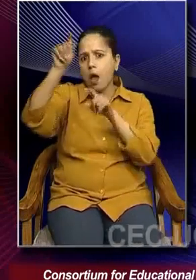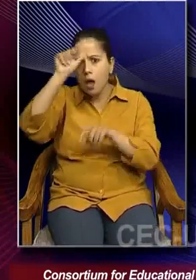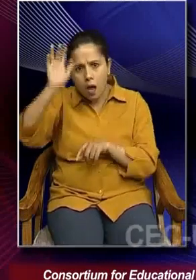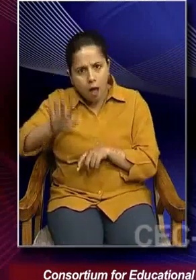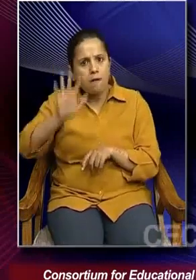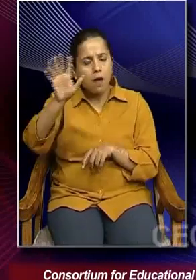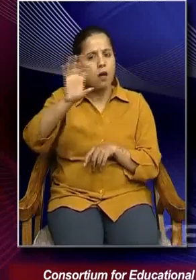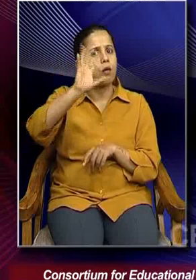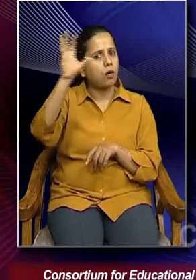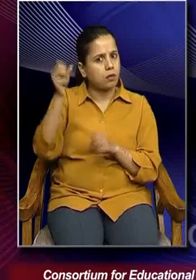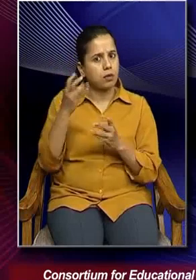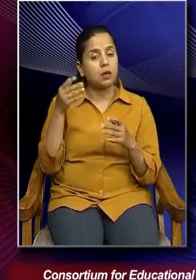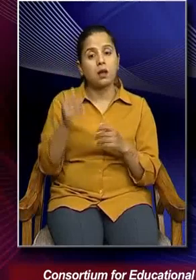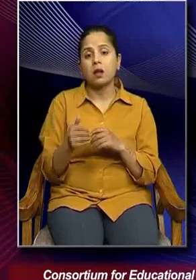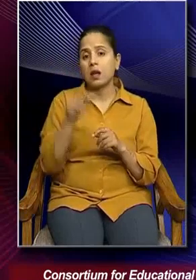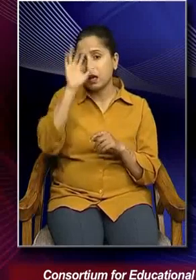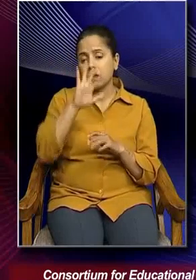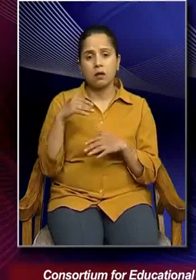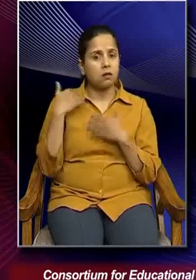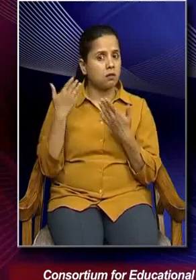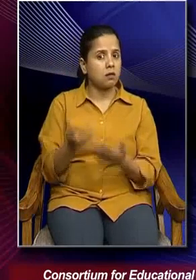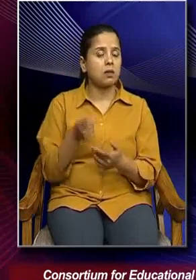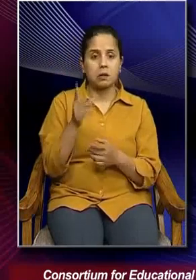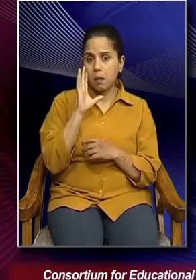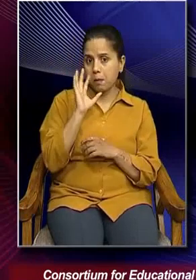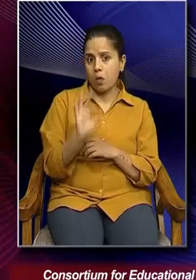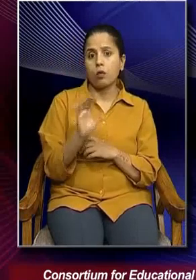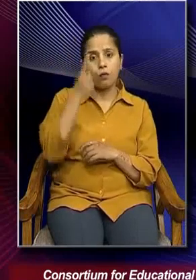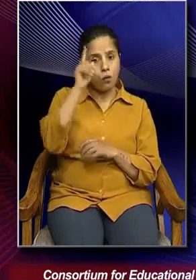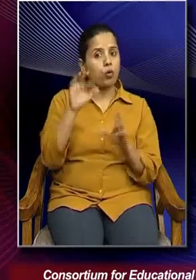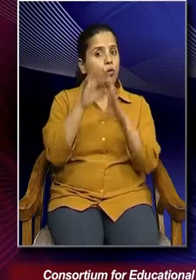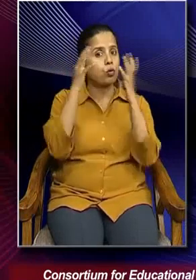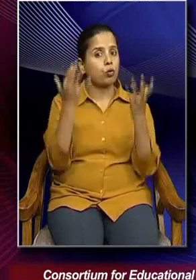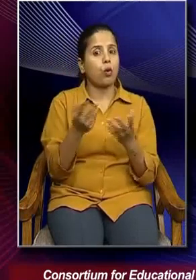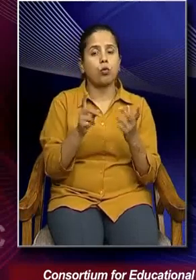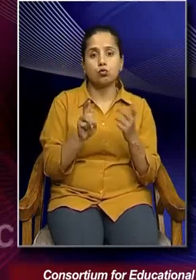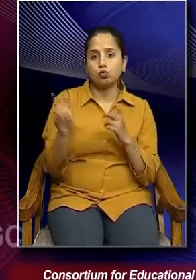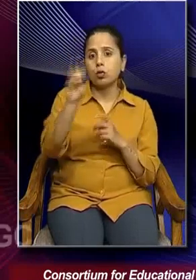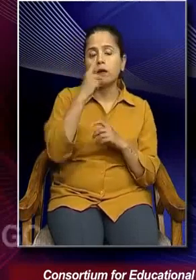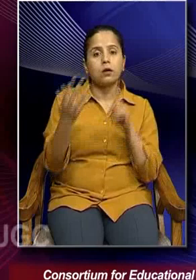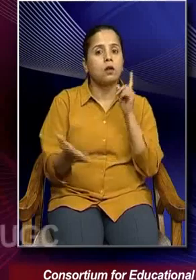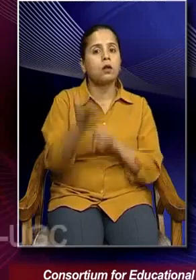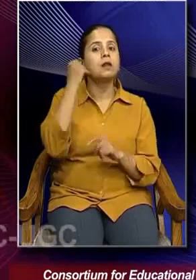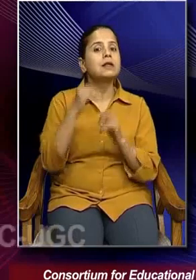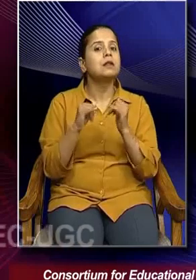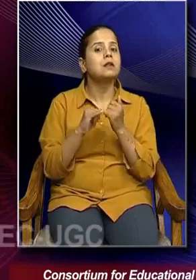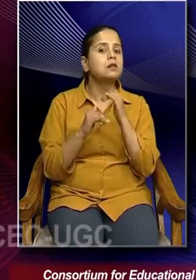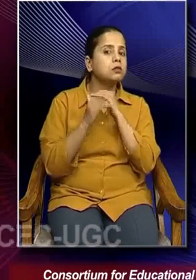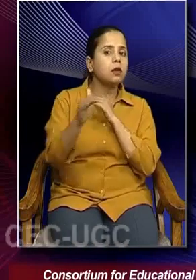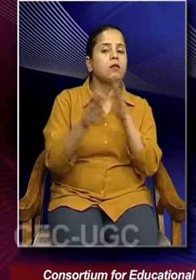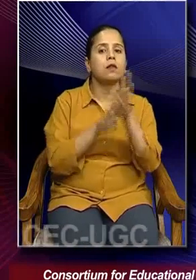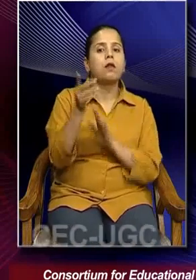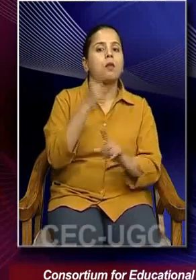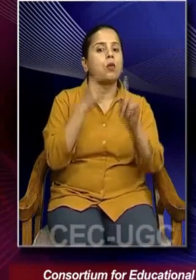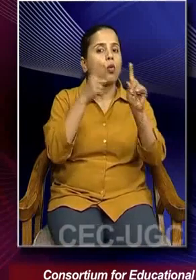or the journey of India is very critical for global journey to achieve sustainable development